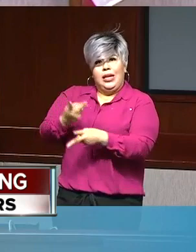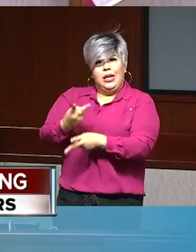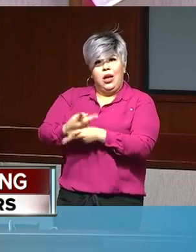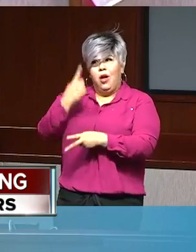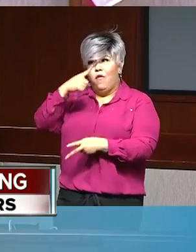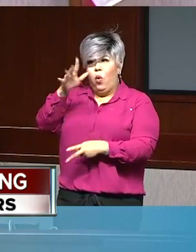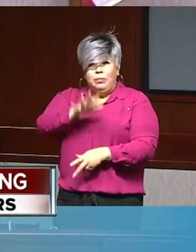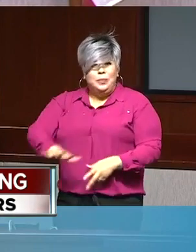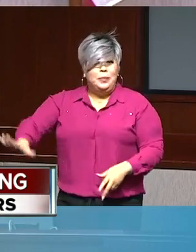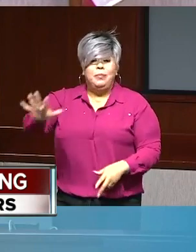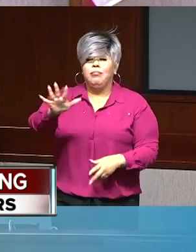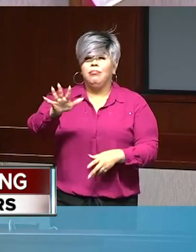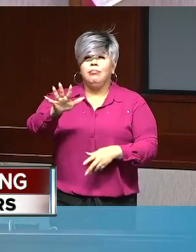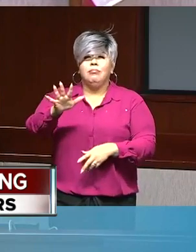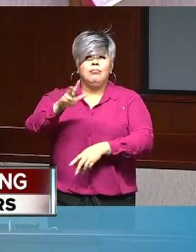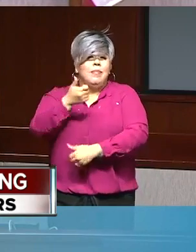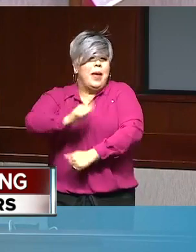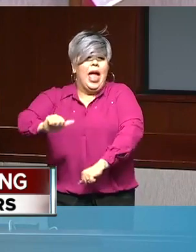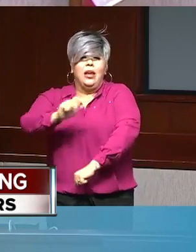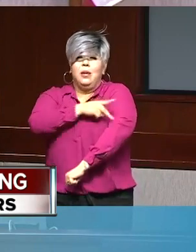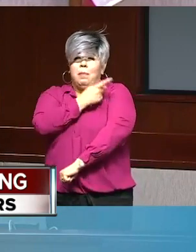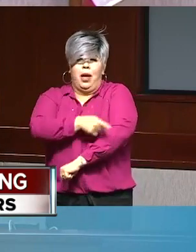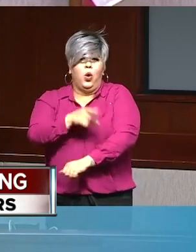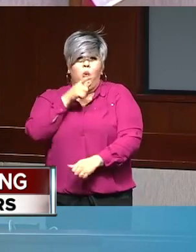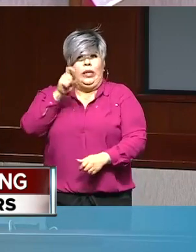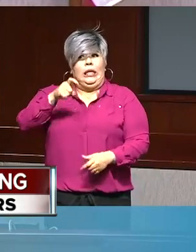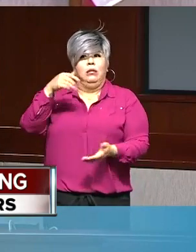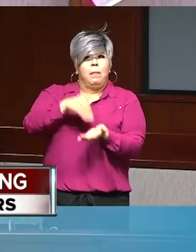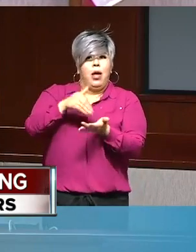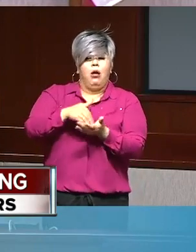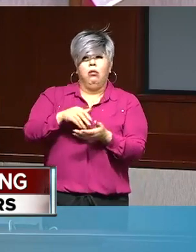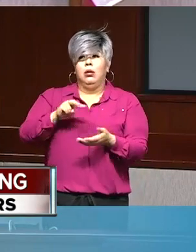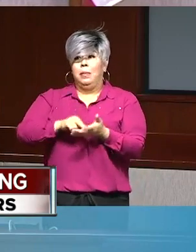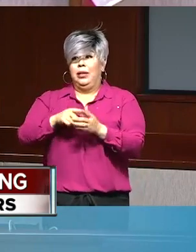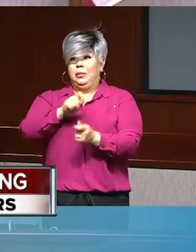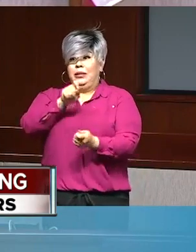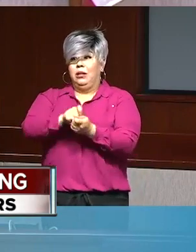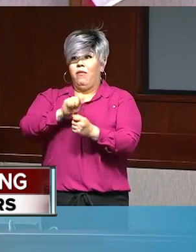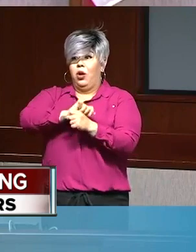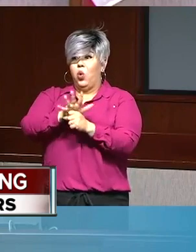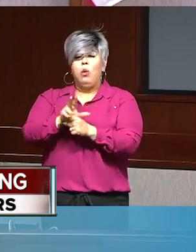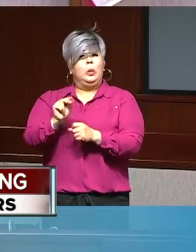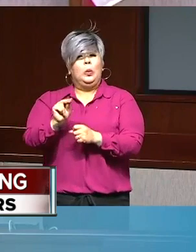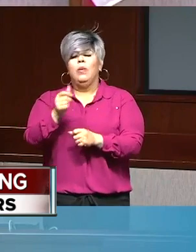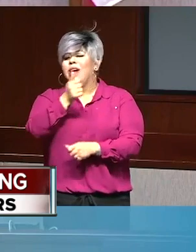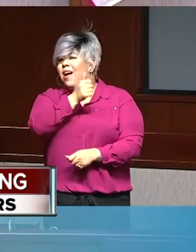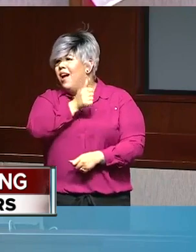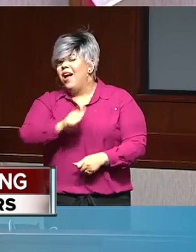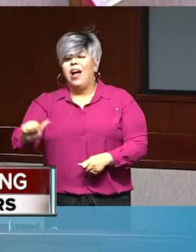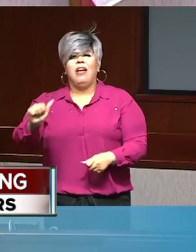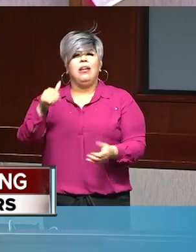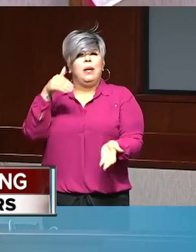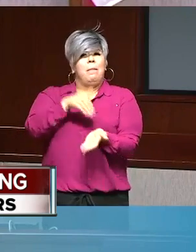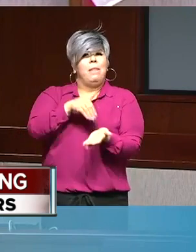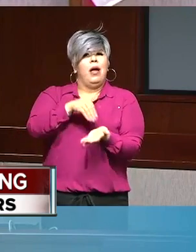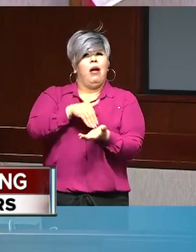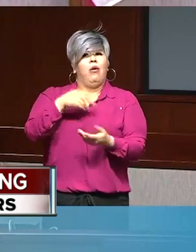just COVID patients, but it is every other patient that is needing to be hospitalized for any number